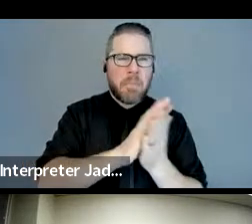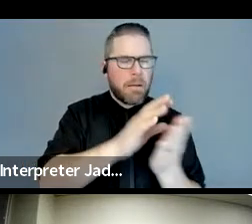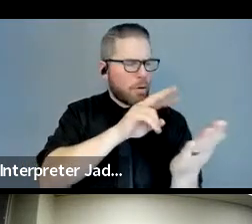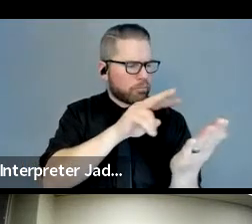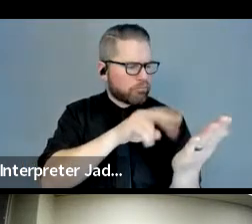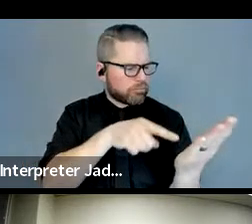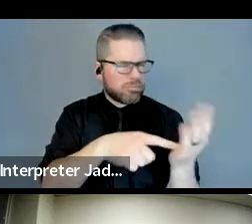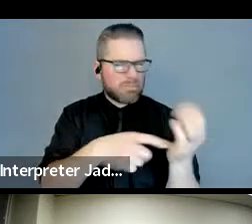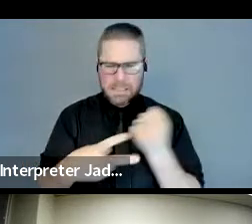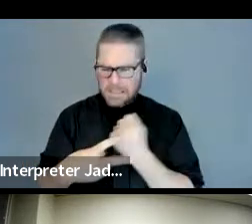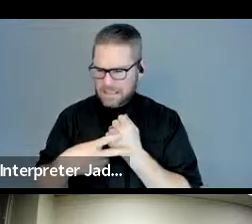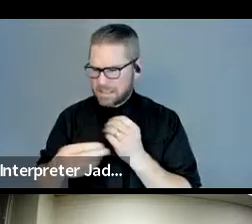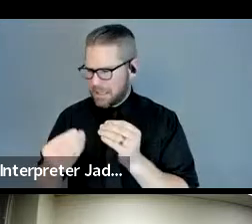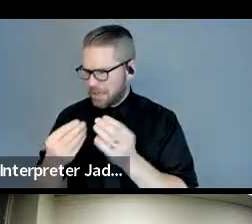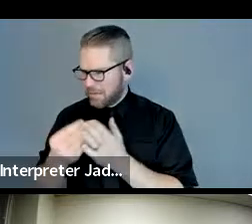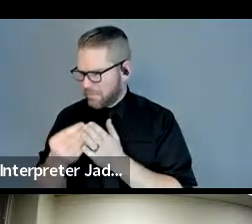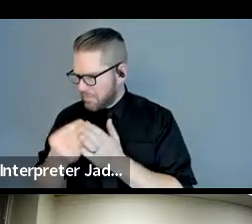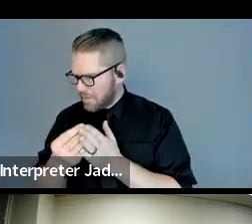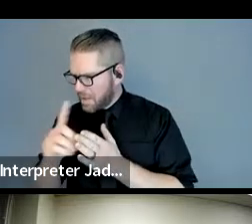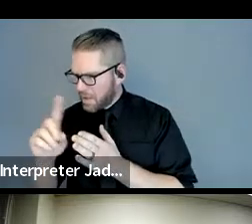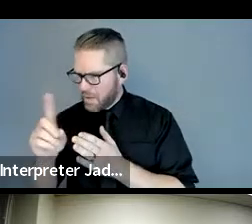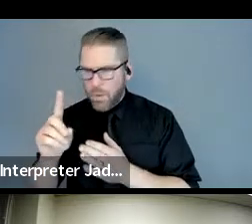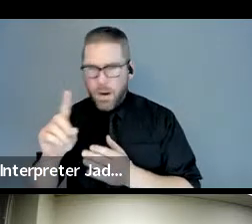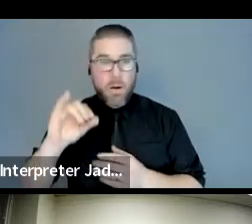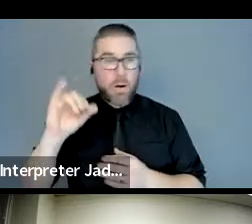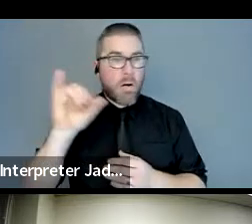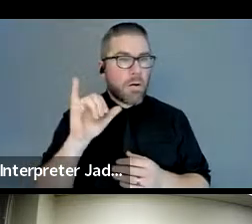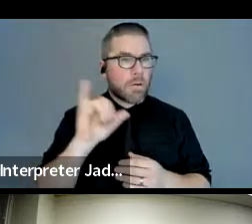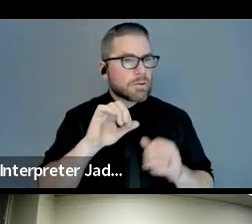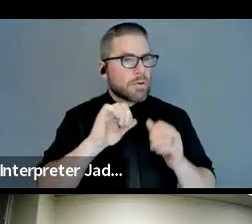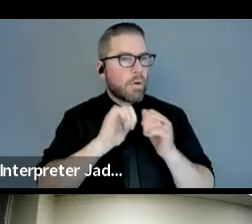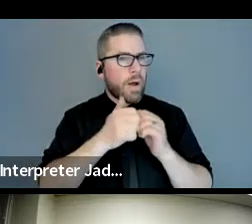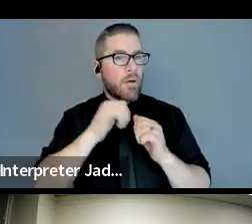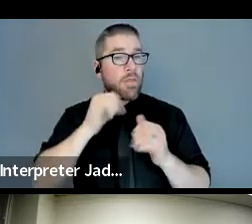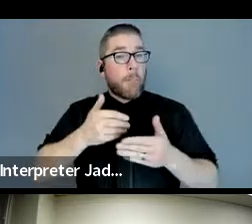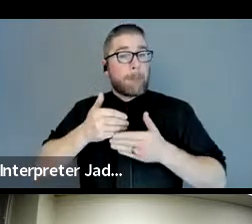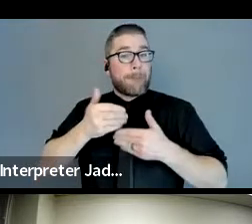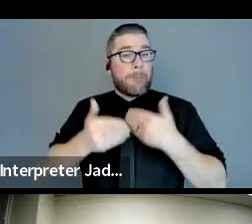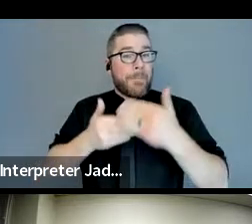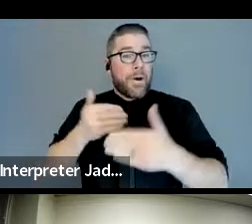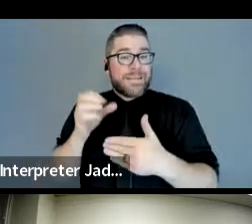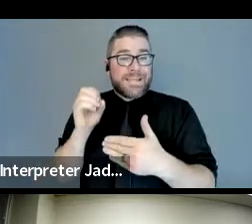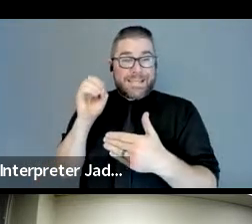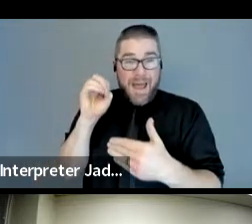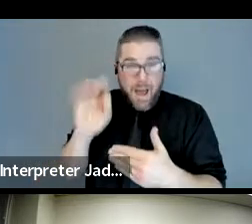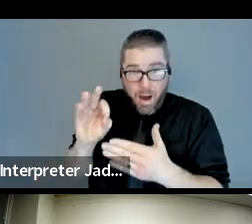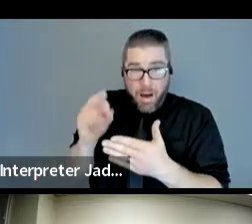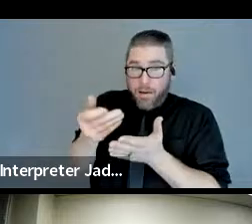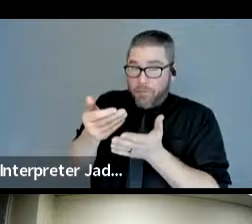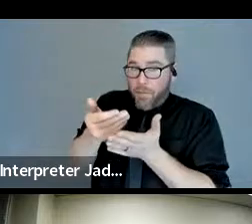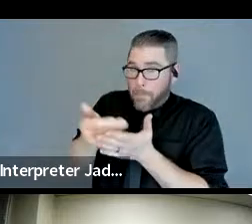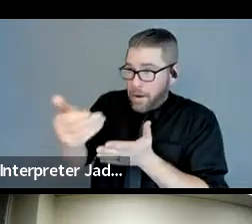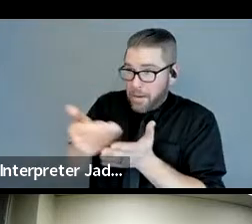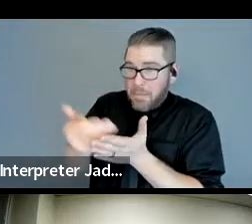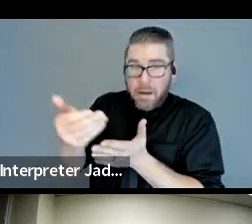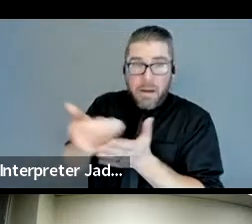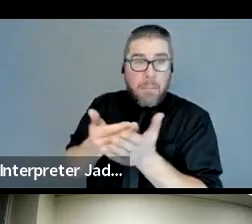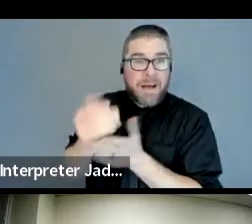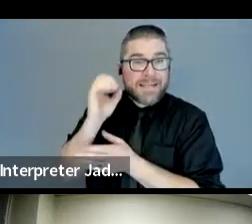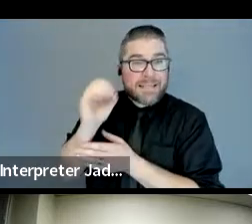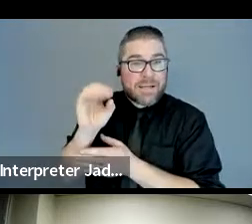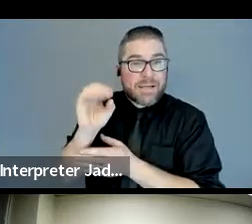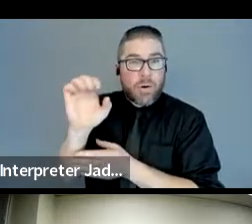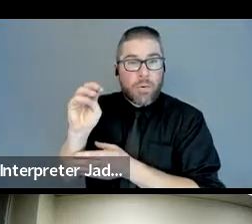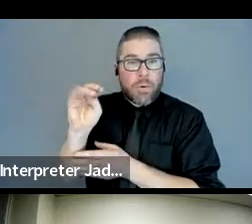initiate the process to purchasing zero emission equipment. So that's a good opportunity. And if there's anybody from this group that would want to